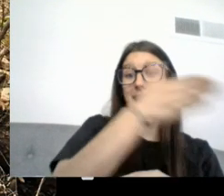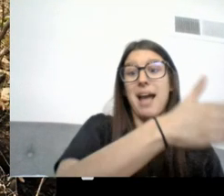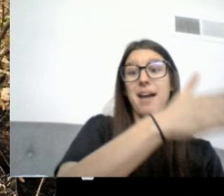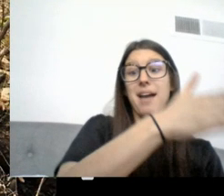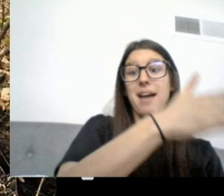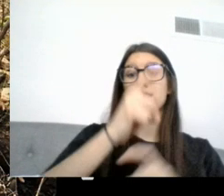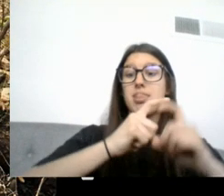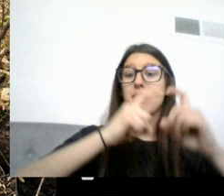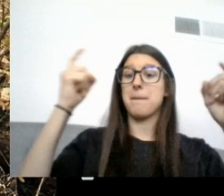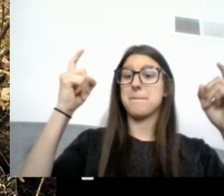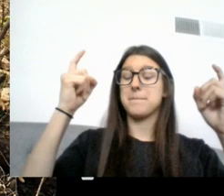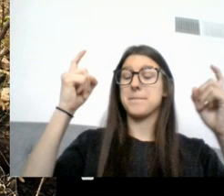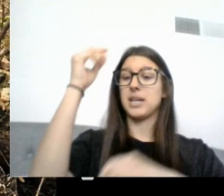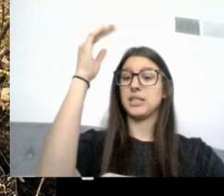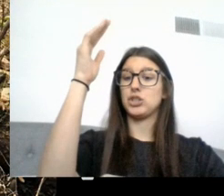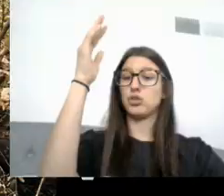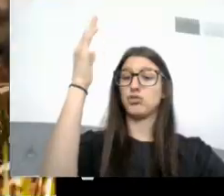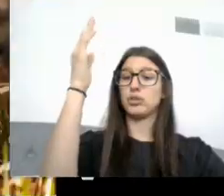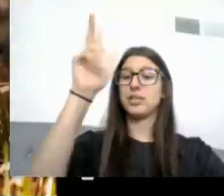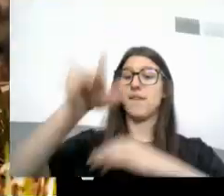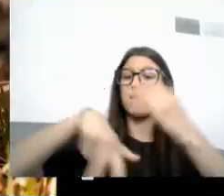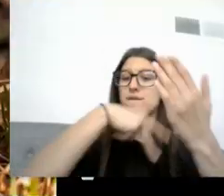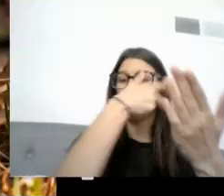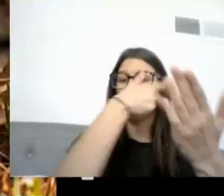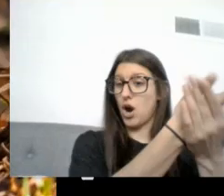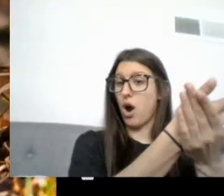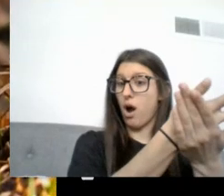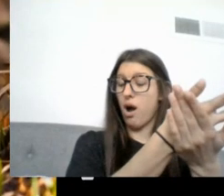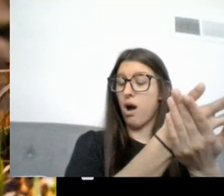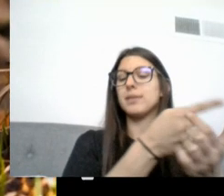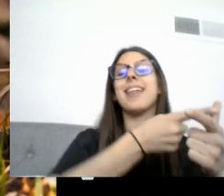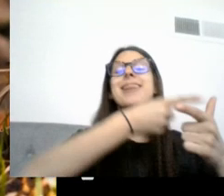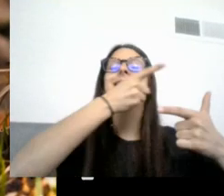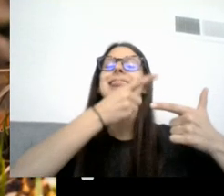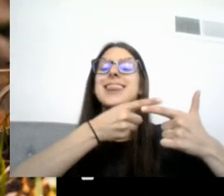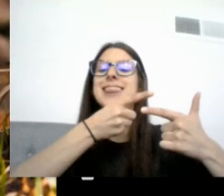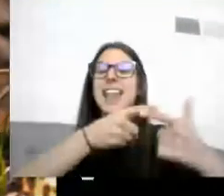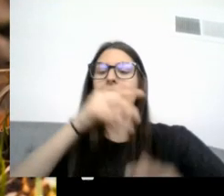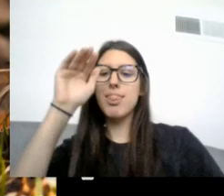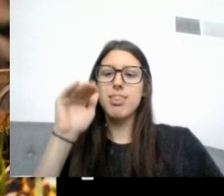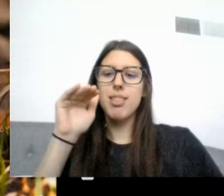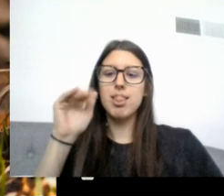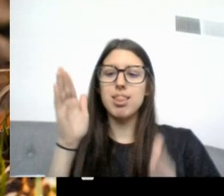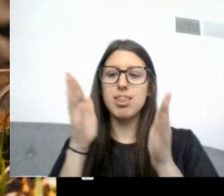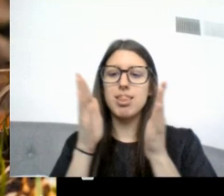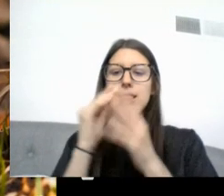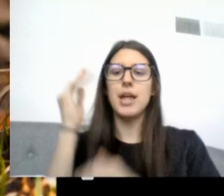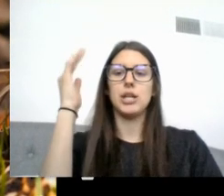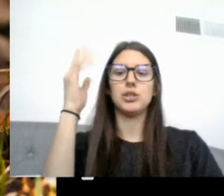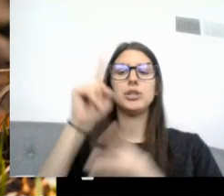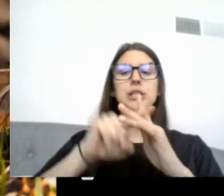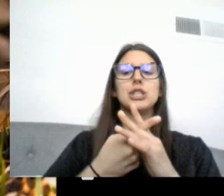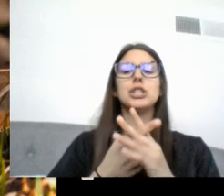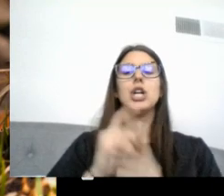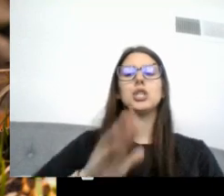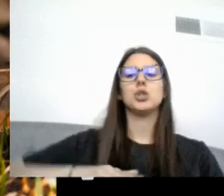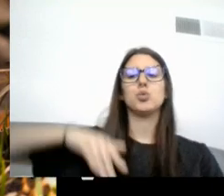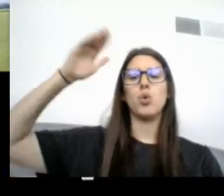over or get knocked over in a storm, the little trees around them start to grow big. Now, why do you think that